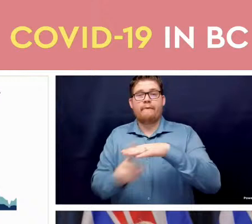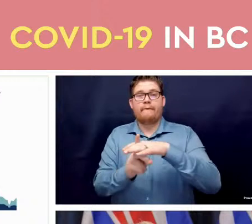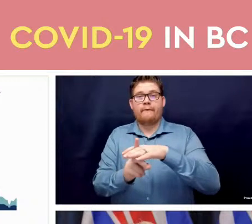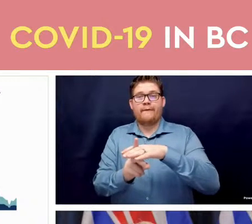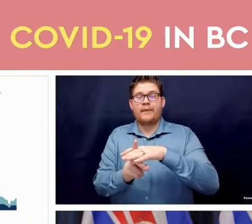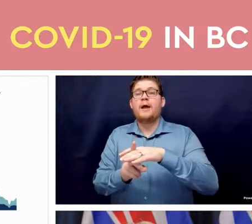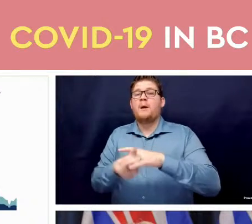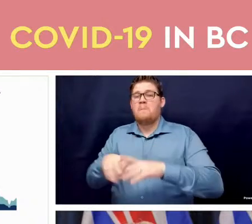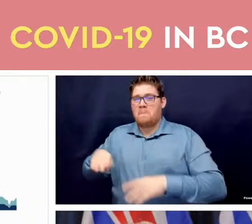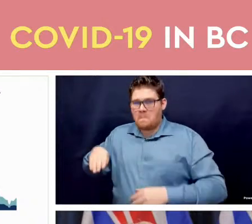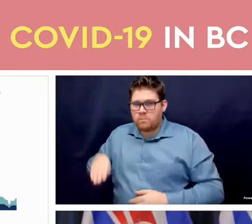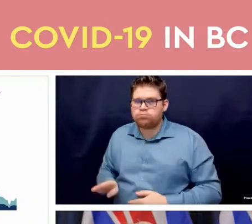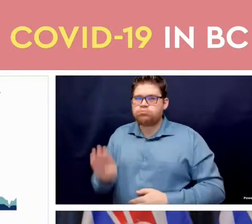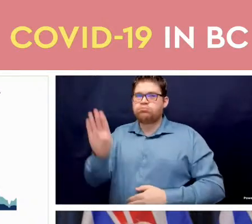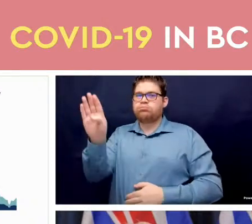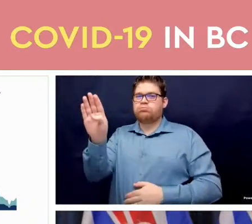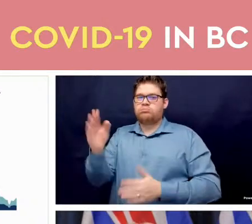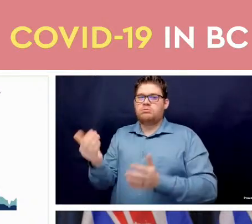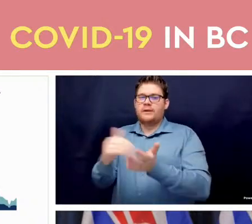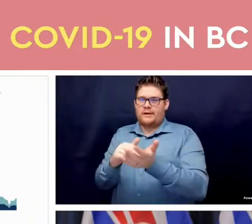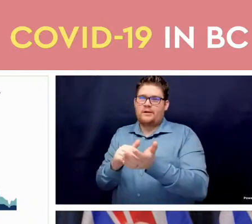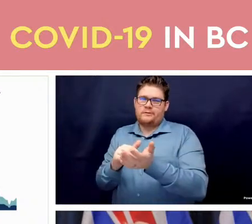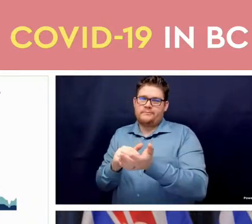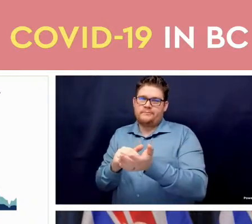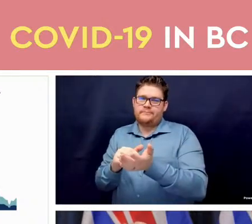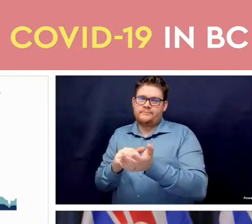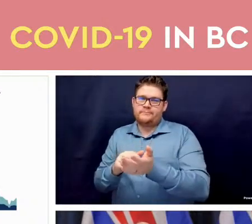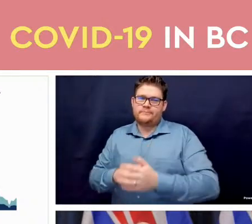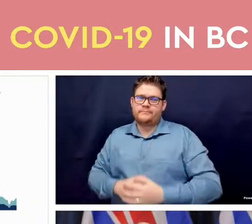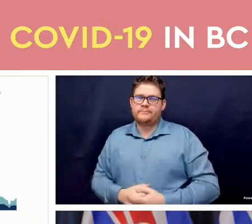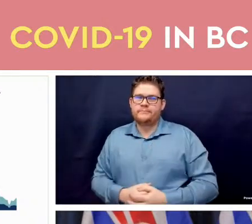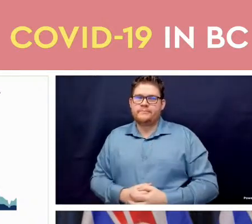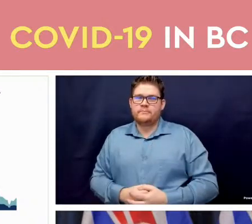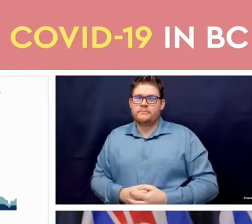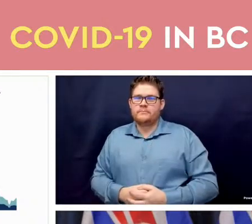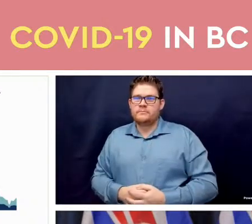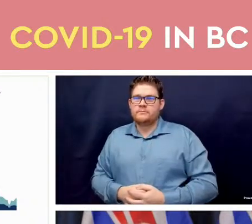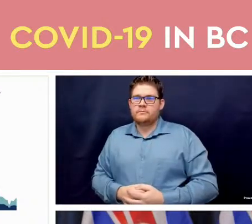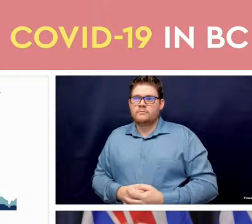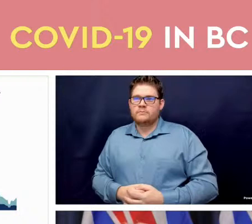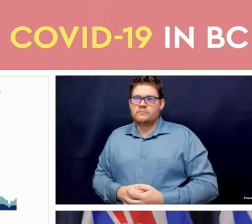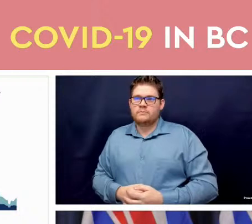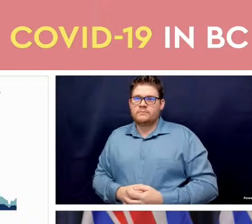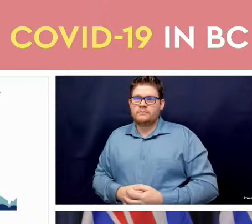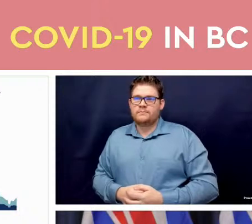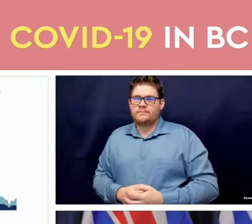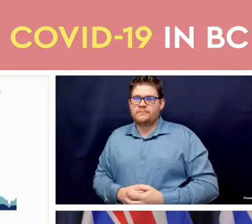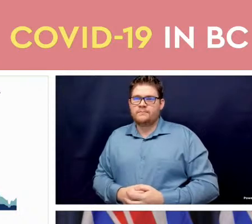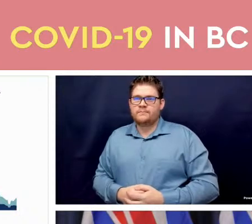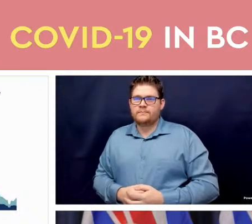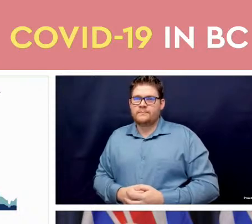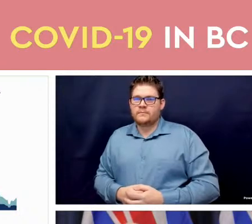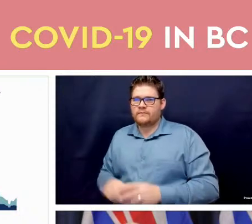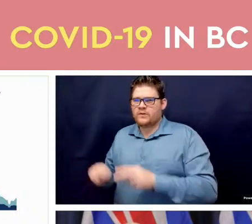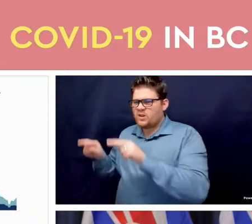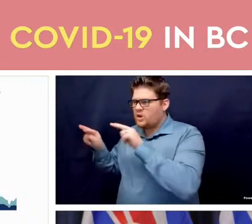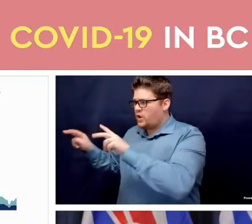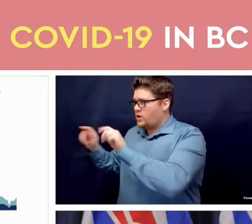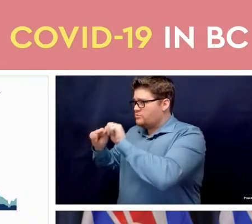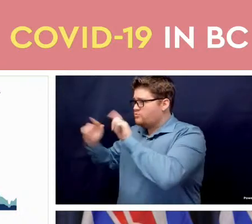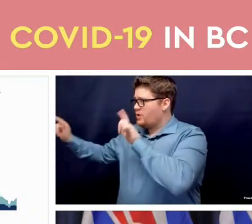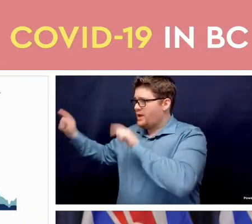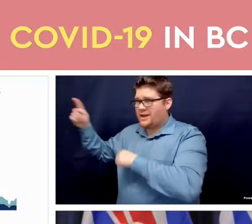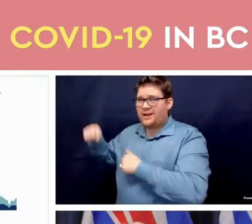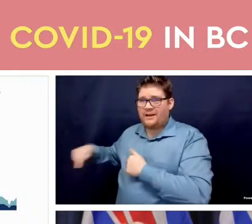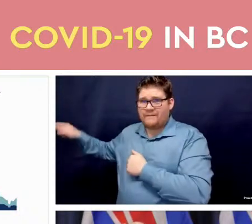residual increases we had from the Delta wave that we were dealing with most of the fall. And on the very bottom, there is